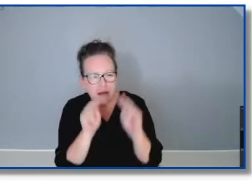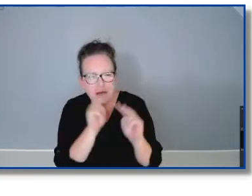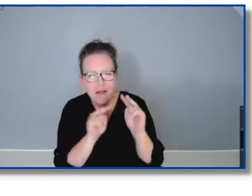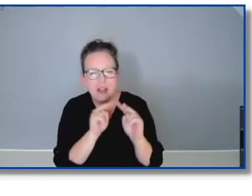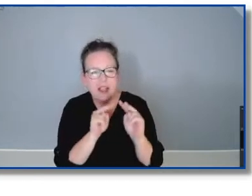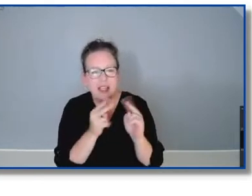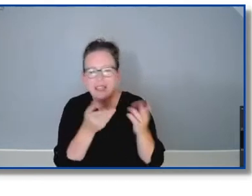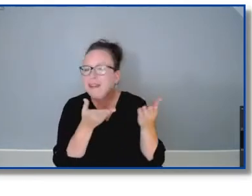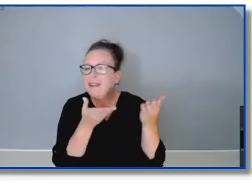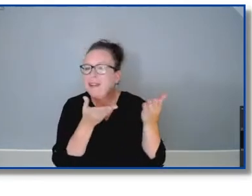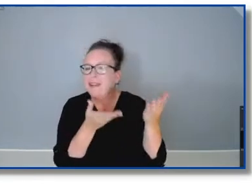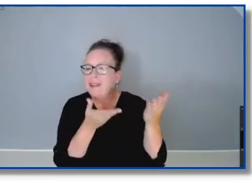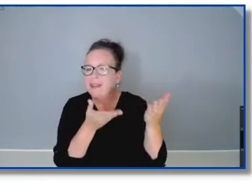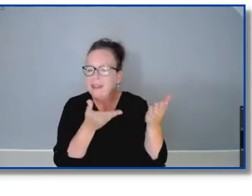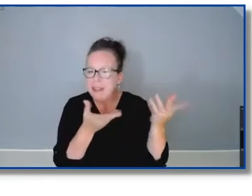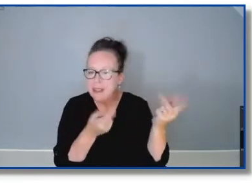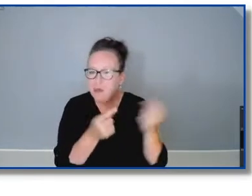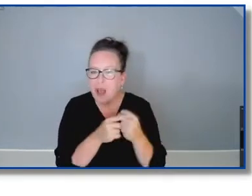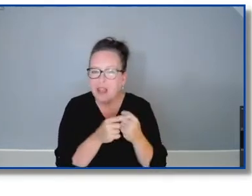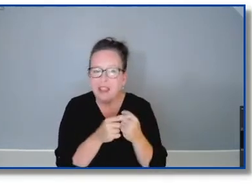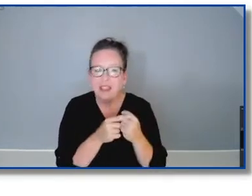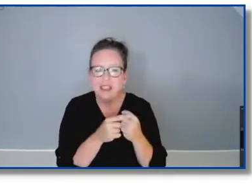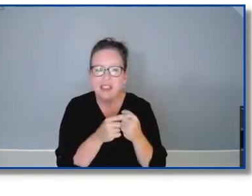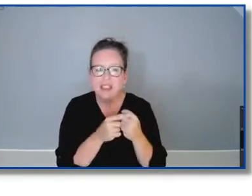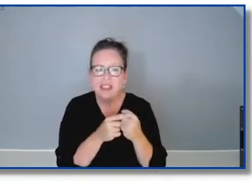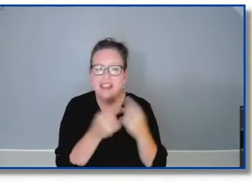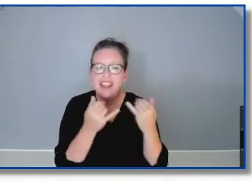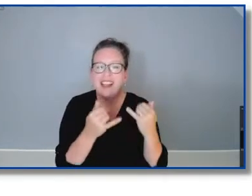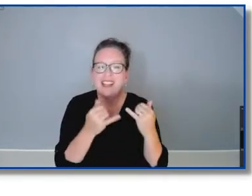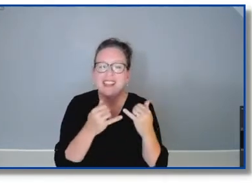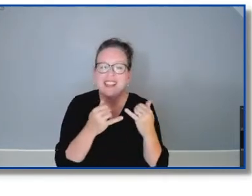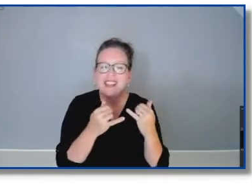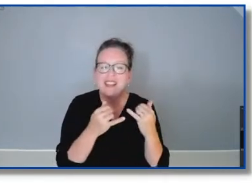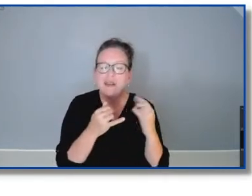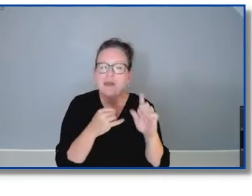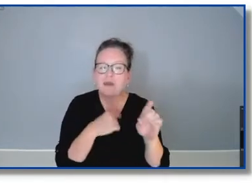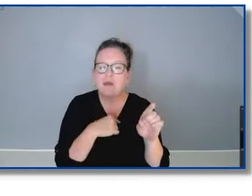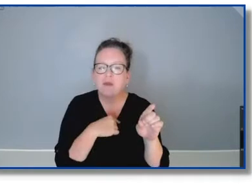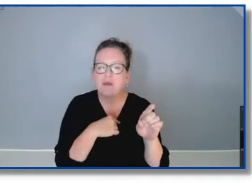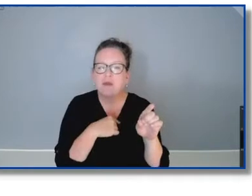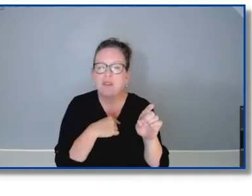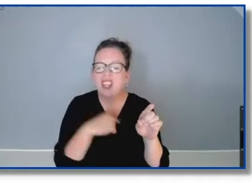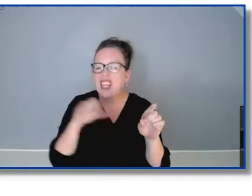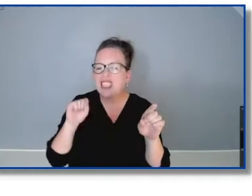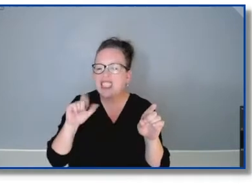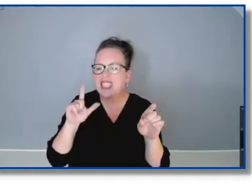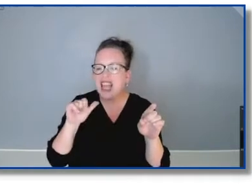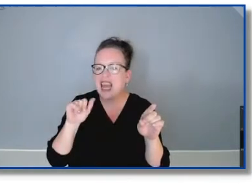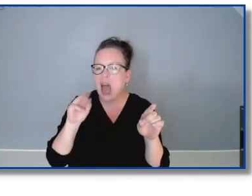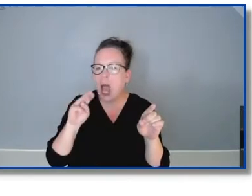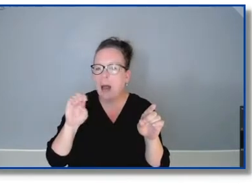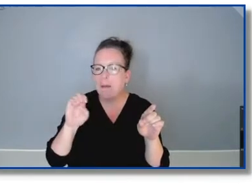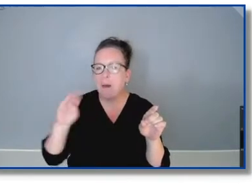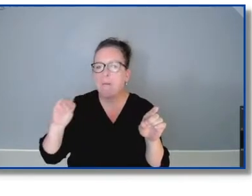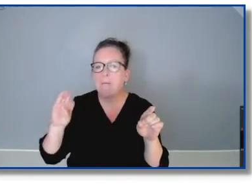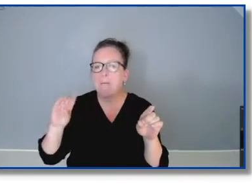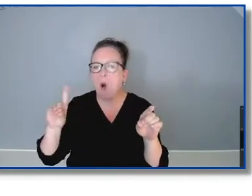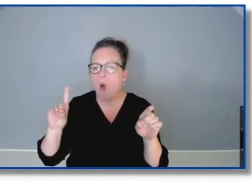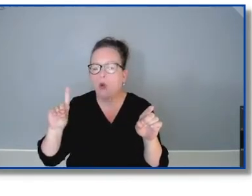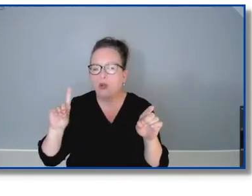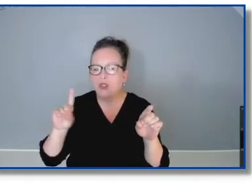is Physarum polycepharum, popularly known as slime mold, which existed